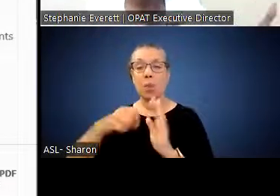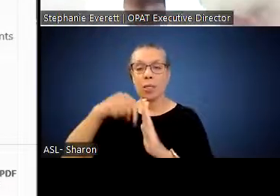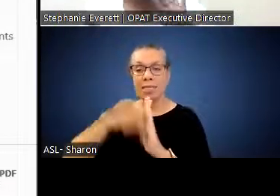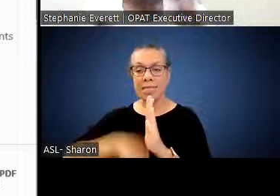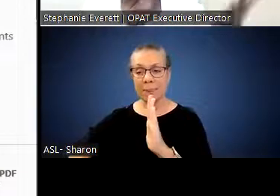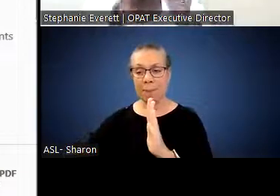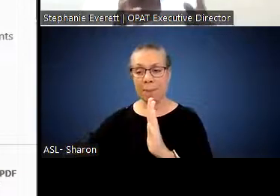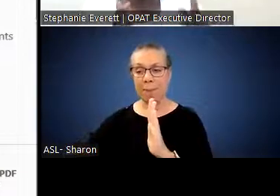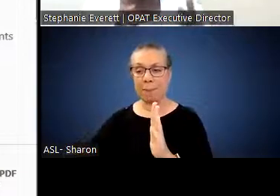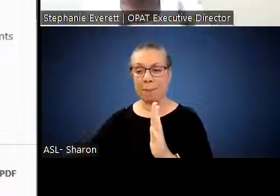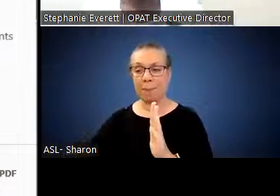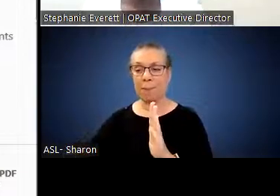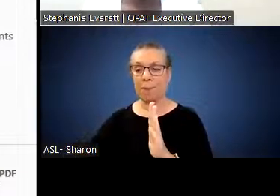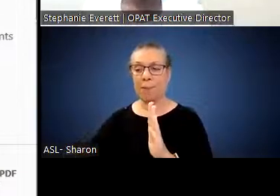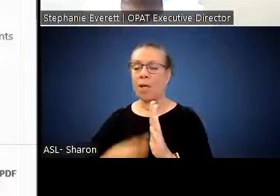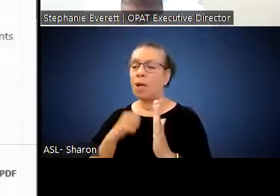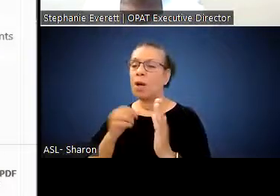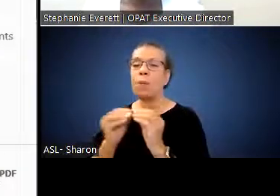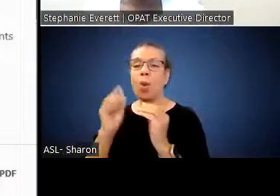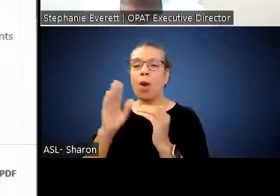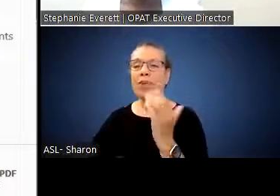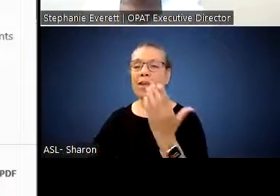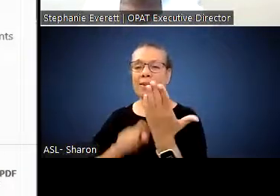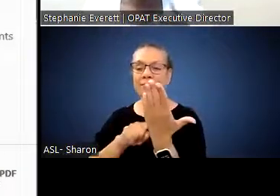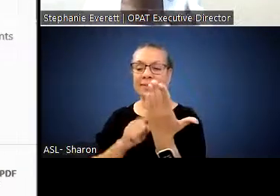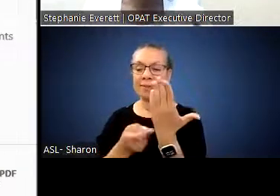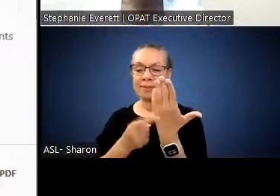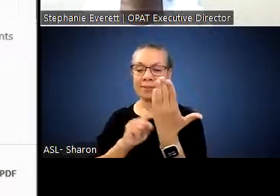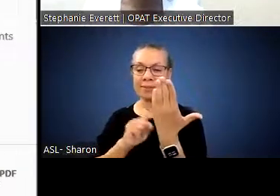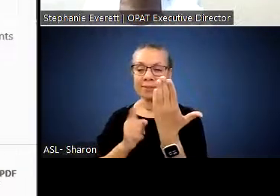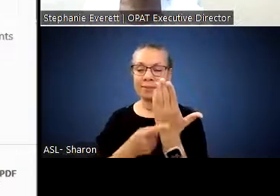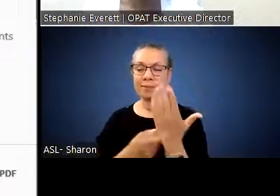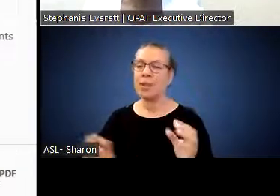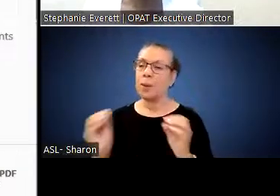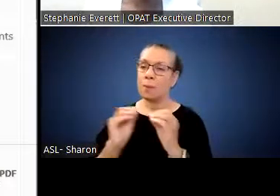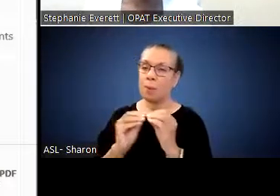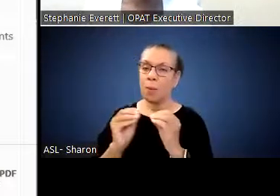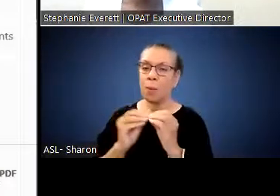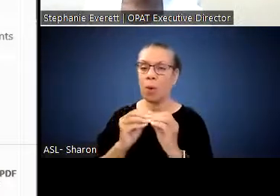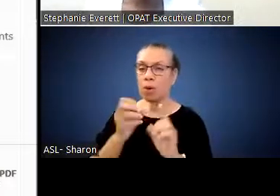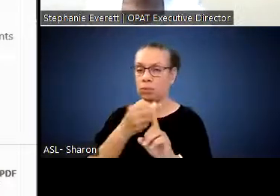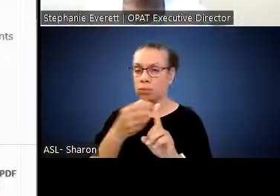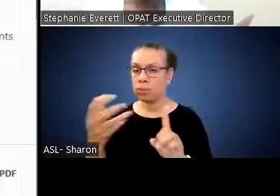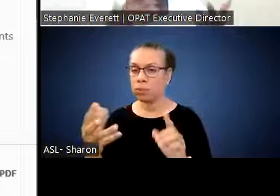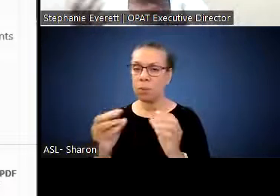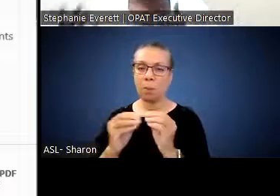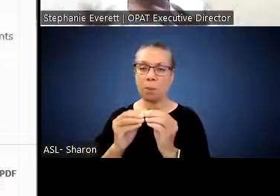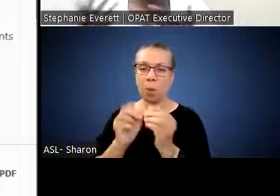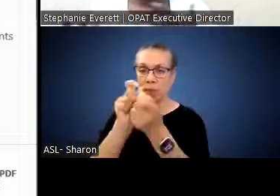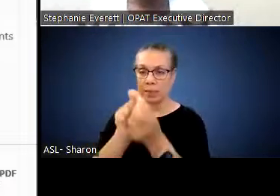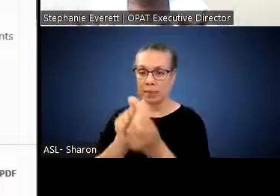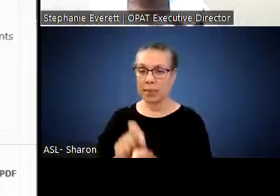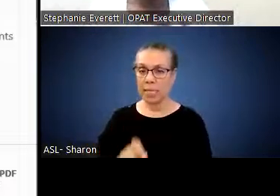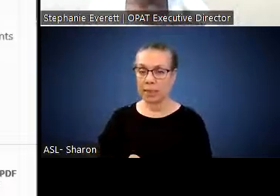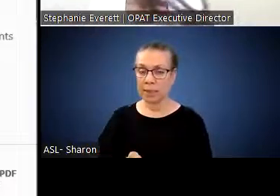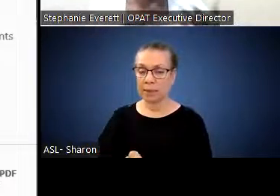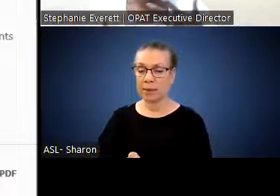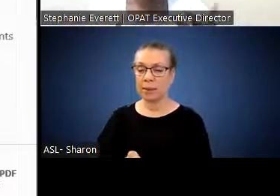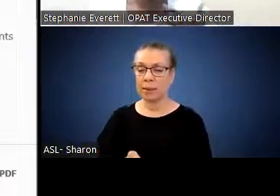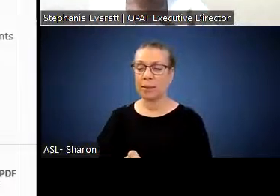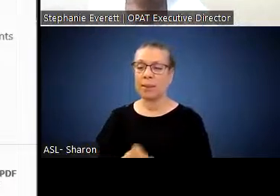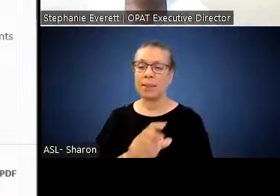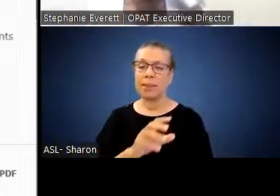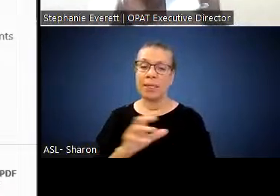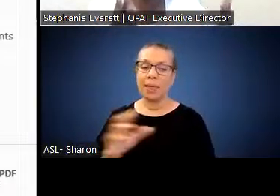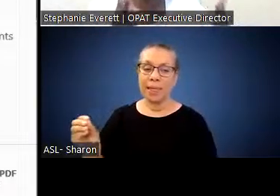than, a back and front page that gives out more details, and that's why we're doing a manual as well. So